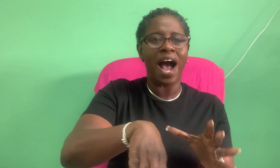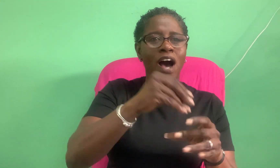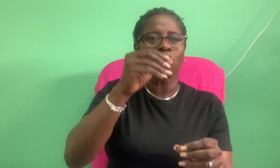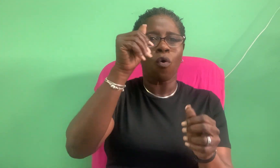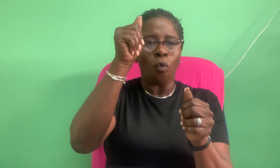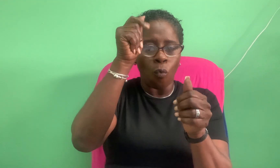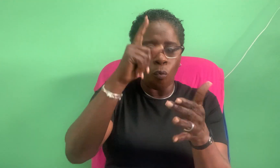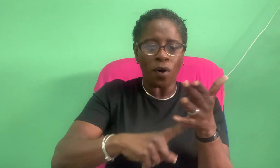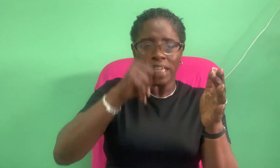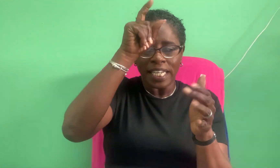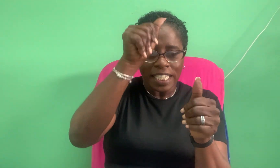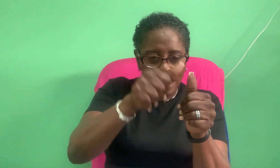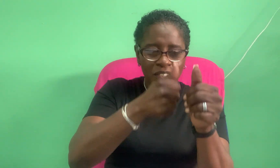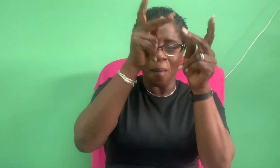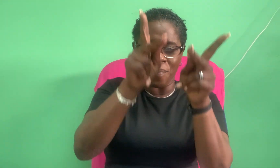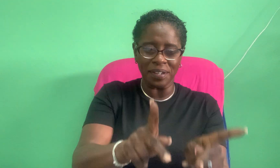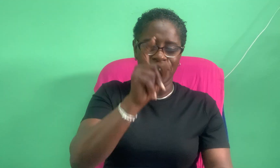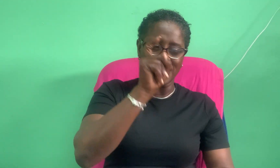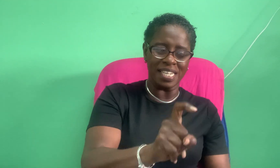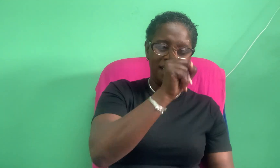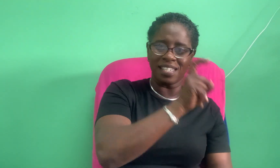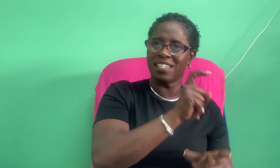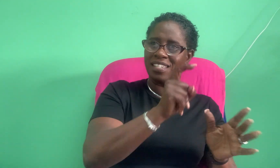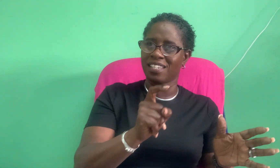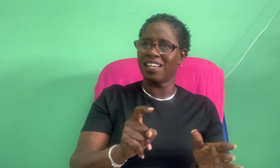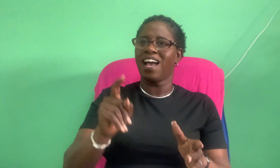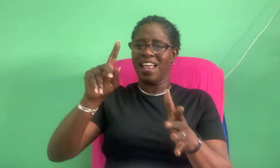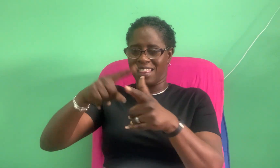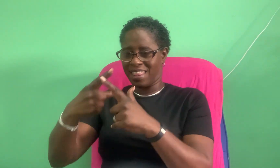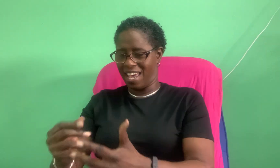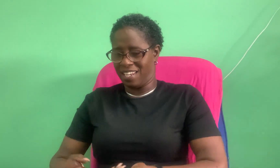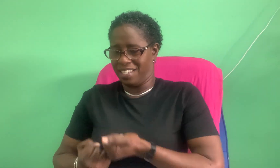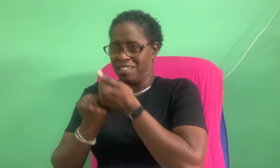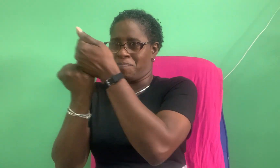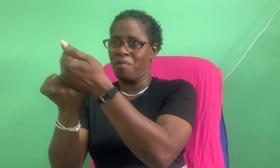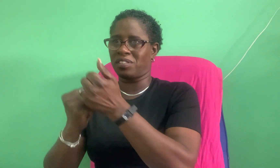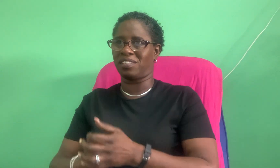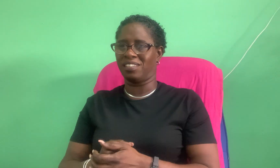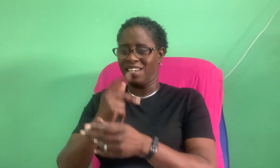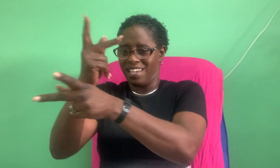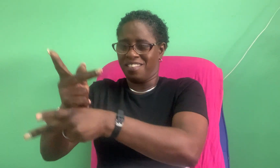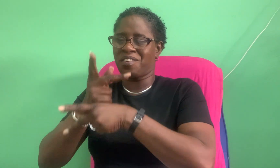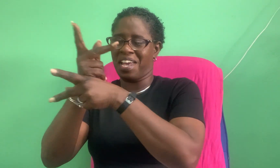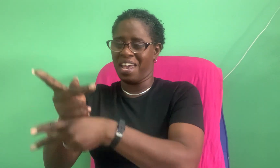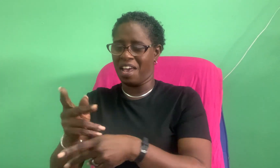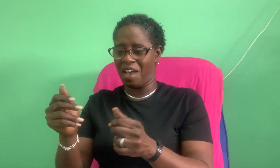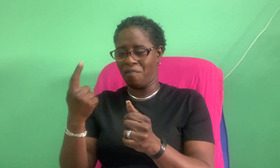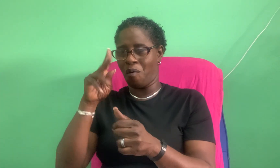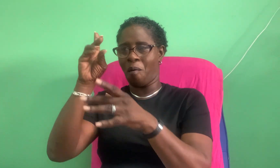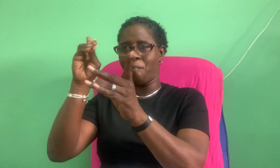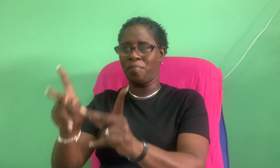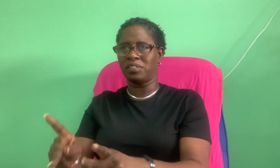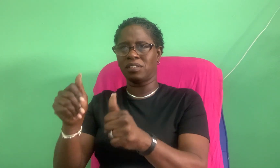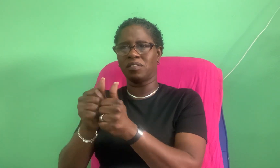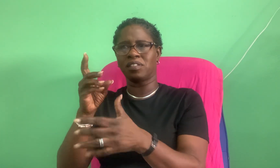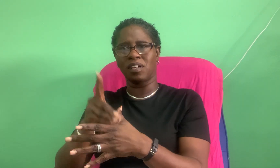really curious. I think the next thing from our standpoint in terms of like caring for individuals with disabilities is helping